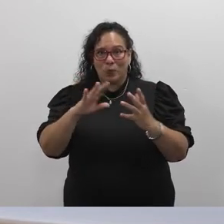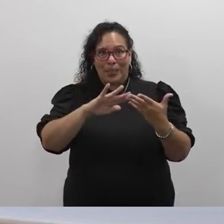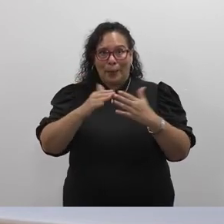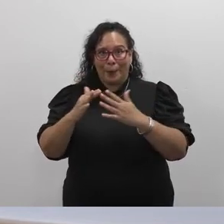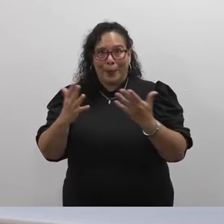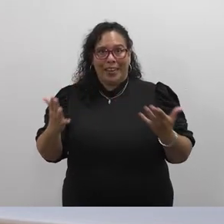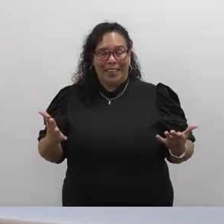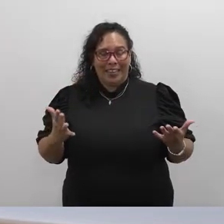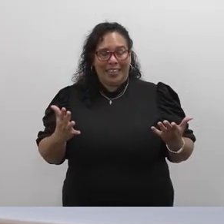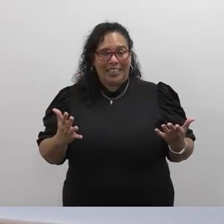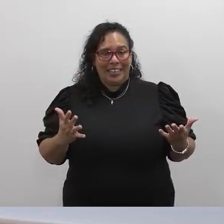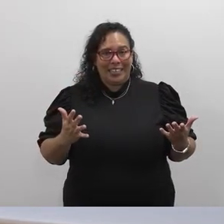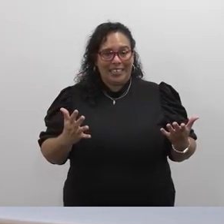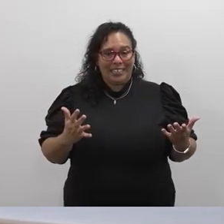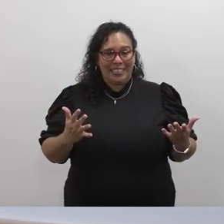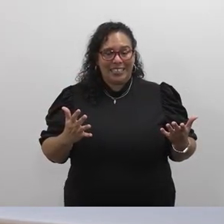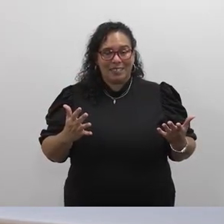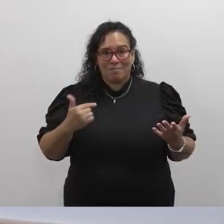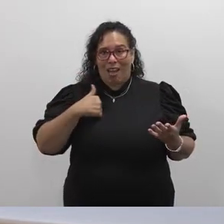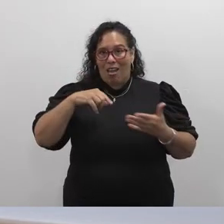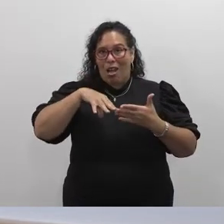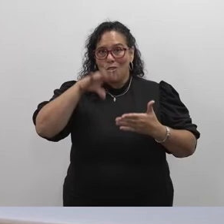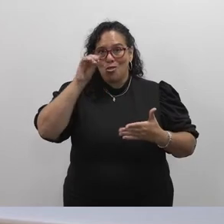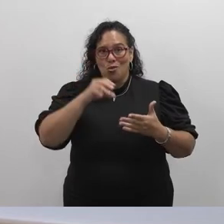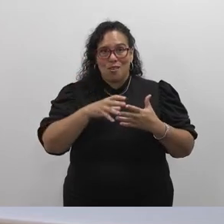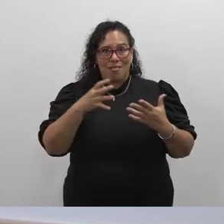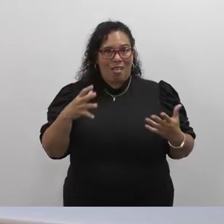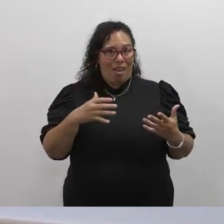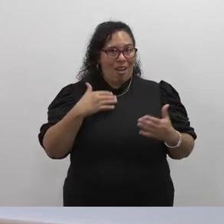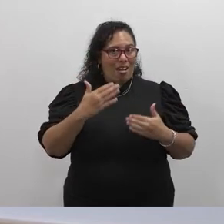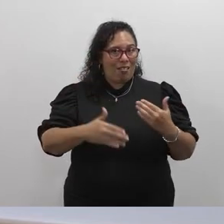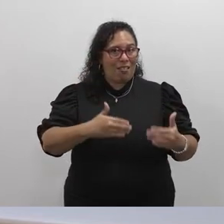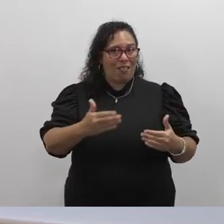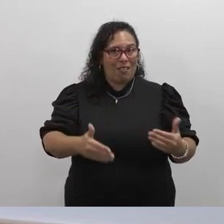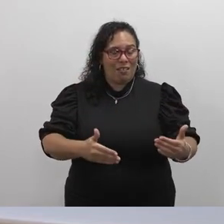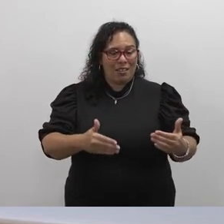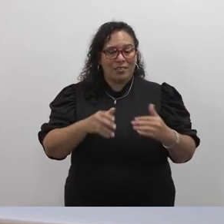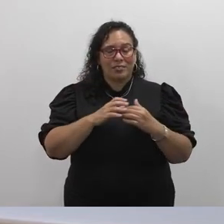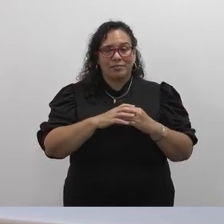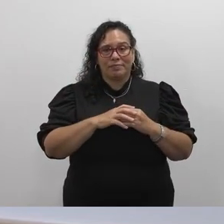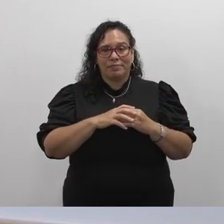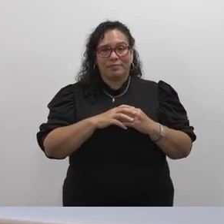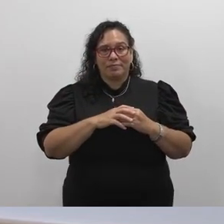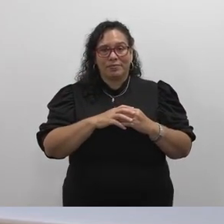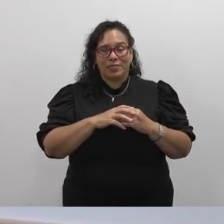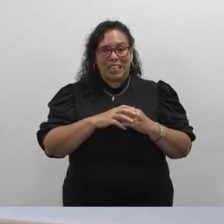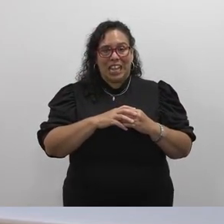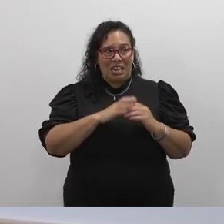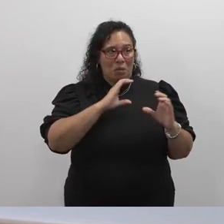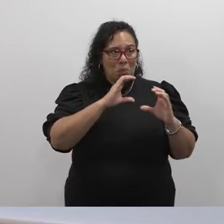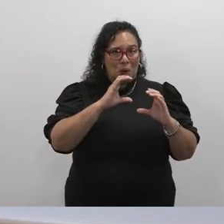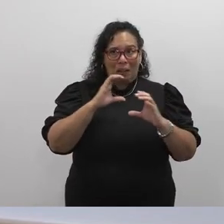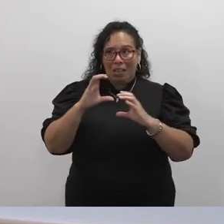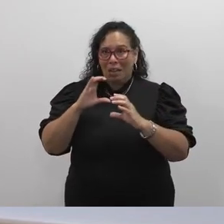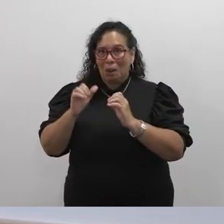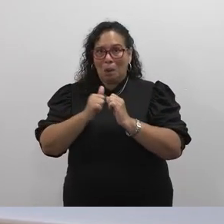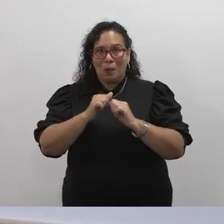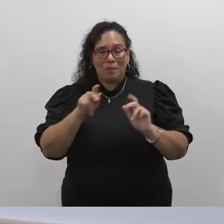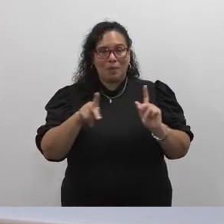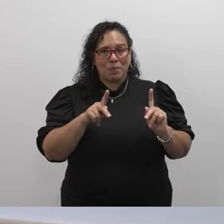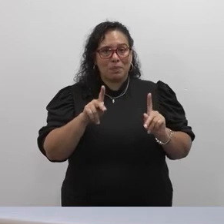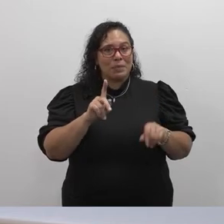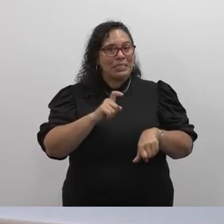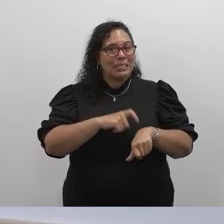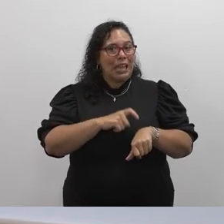it's just, I learned a lot along the way in talking to people, but it just takes time.